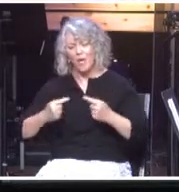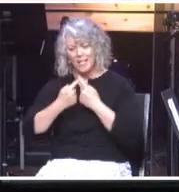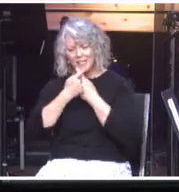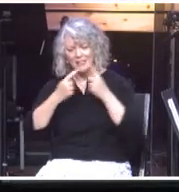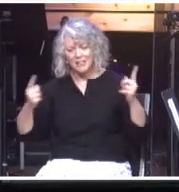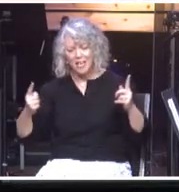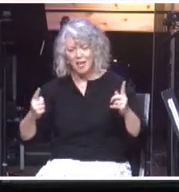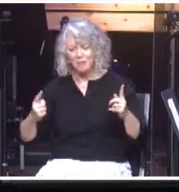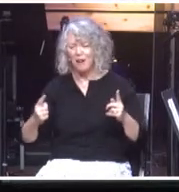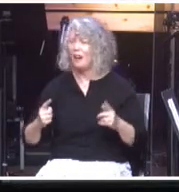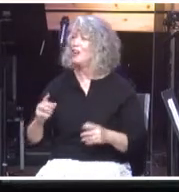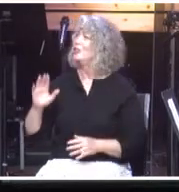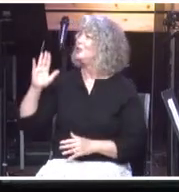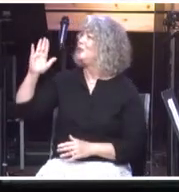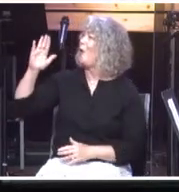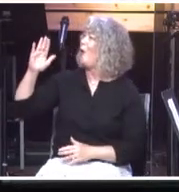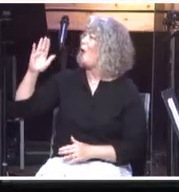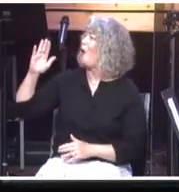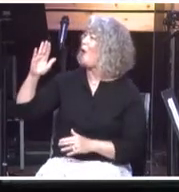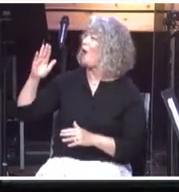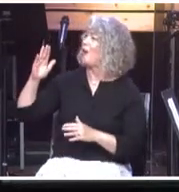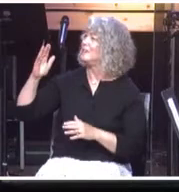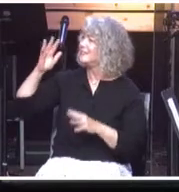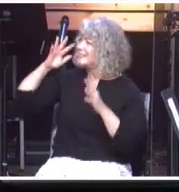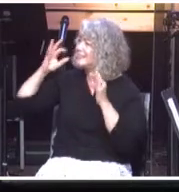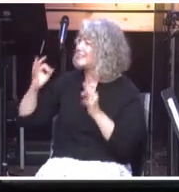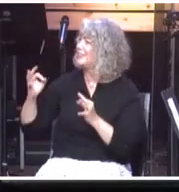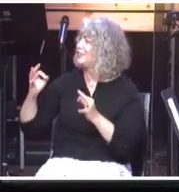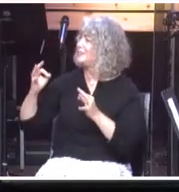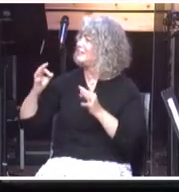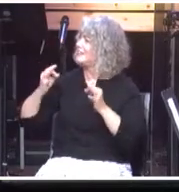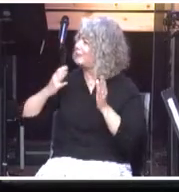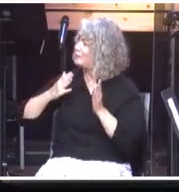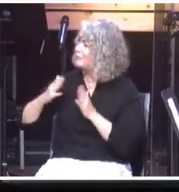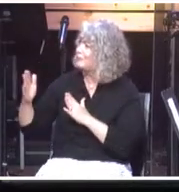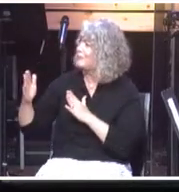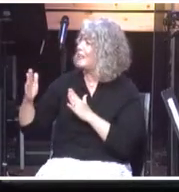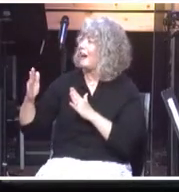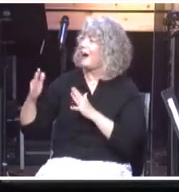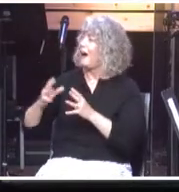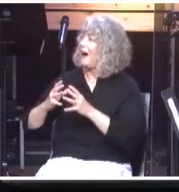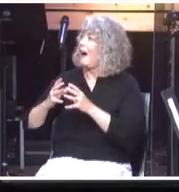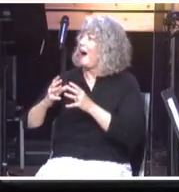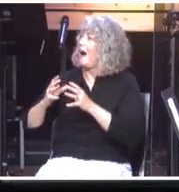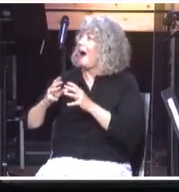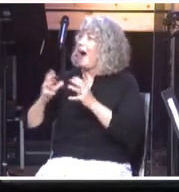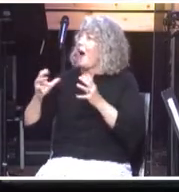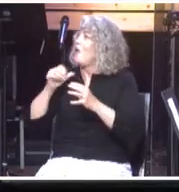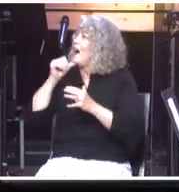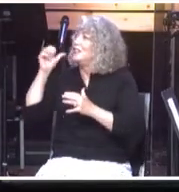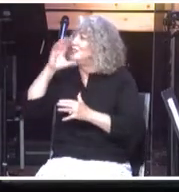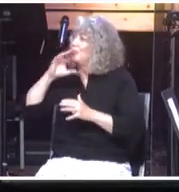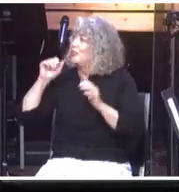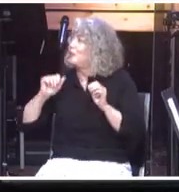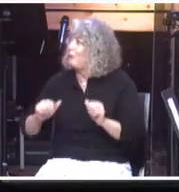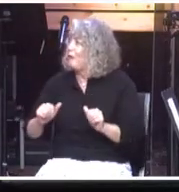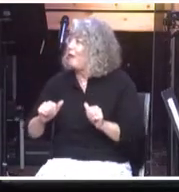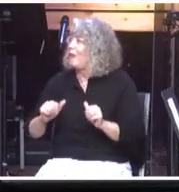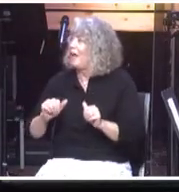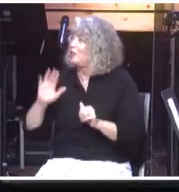"How unsearchable are your judgments and how unfathomable your ways," in Romans